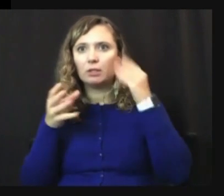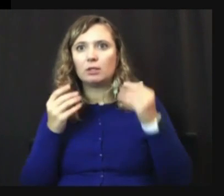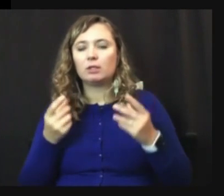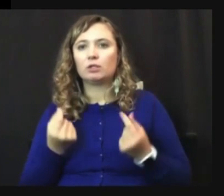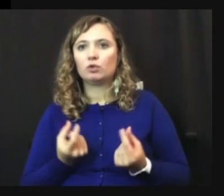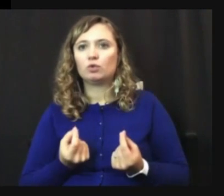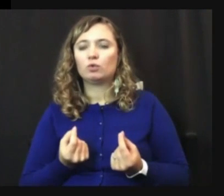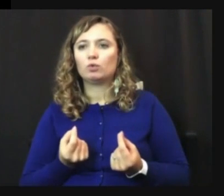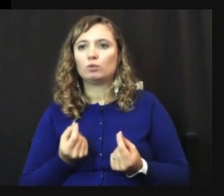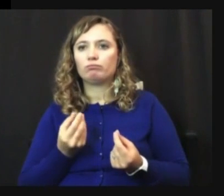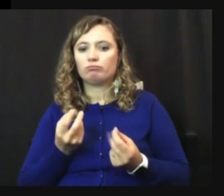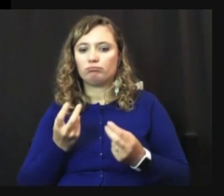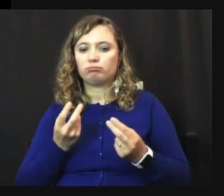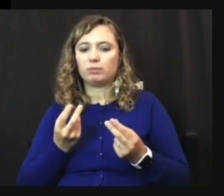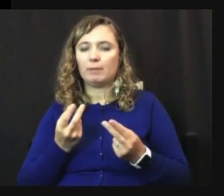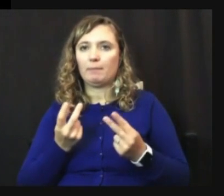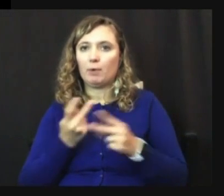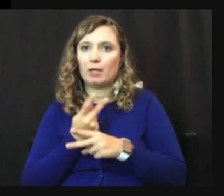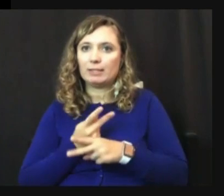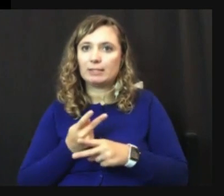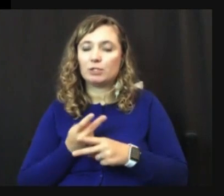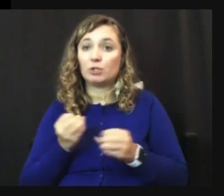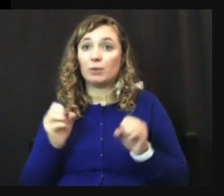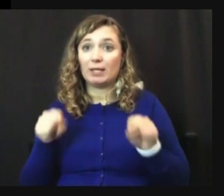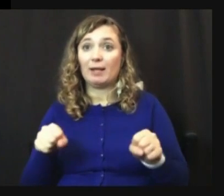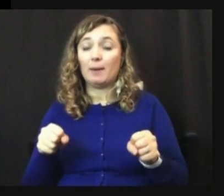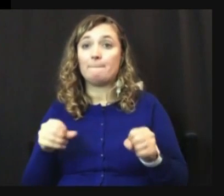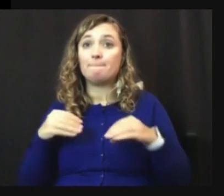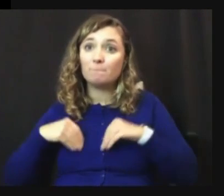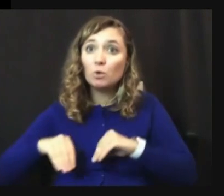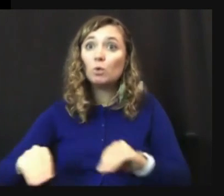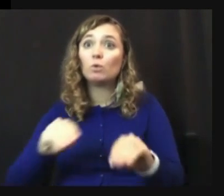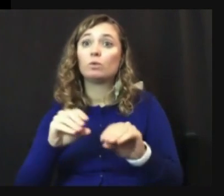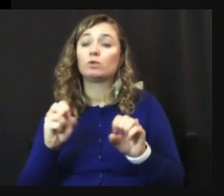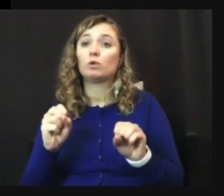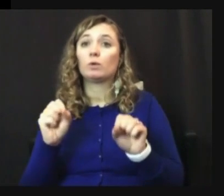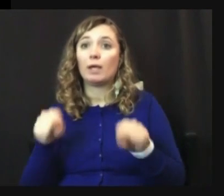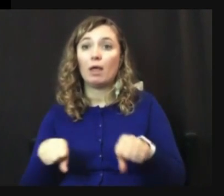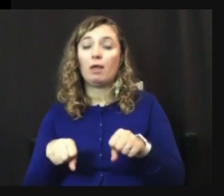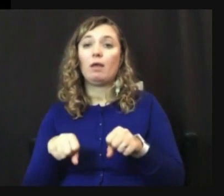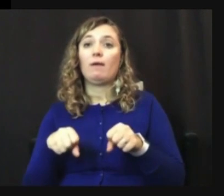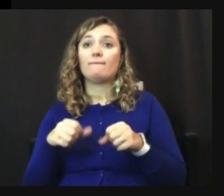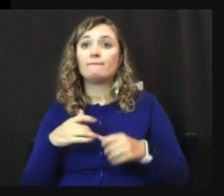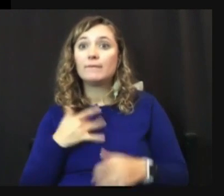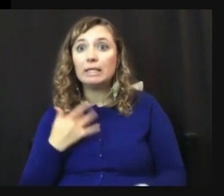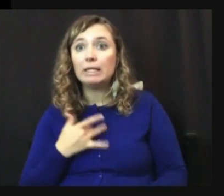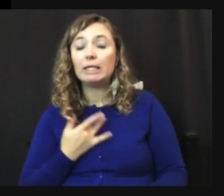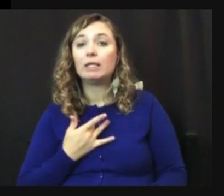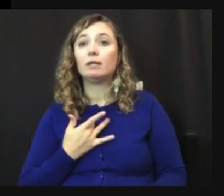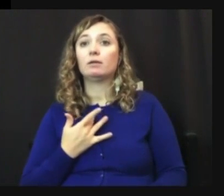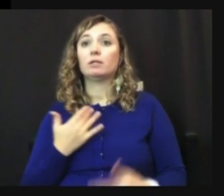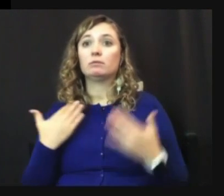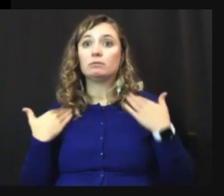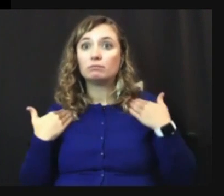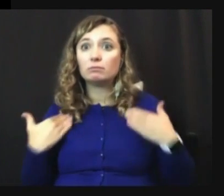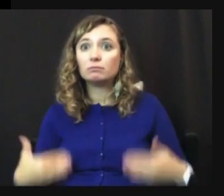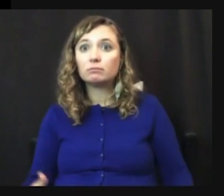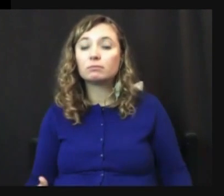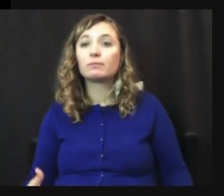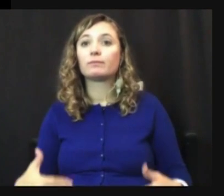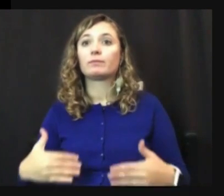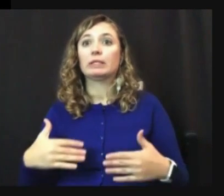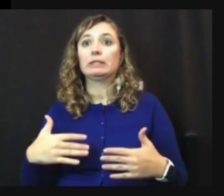bodies, so that we're able to feel our bodies, so that we are able to stay sitting